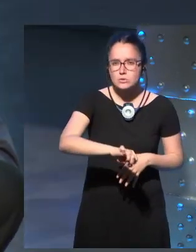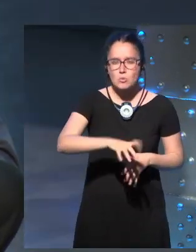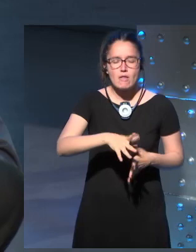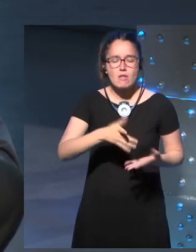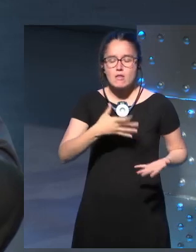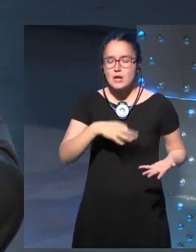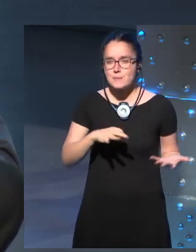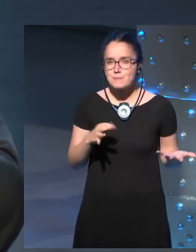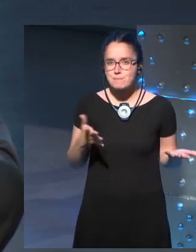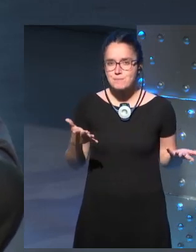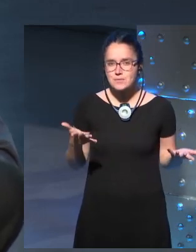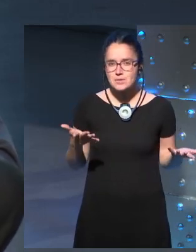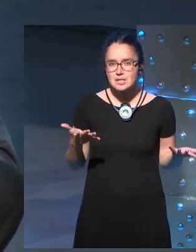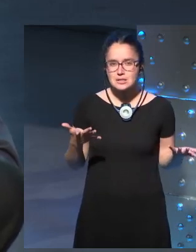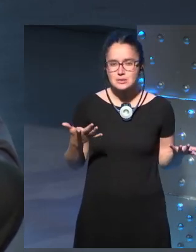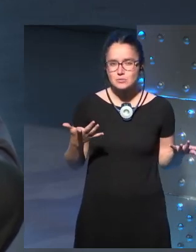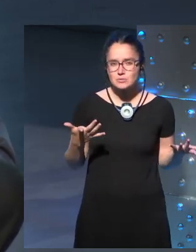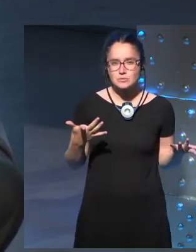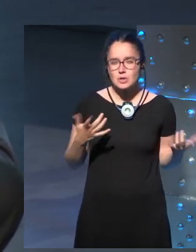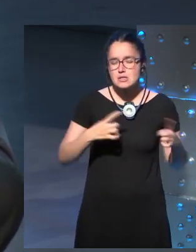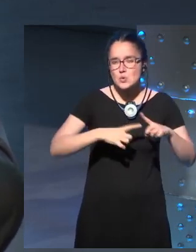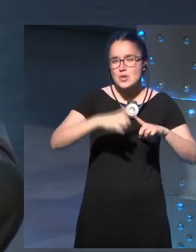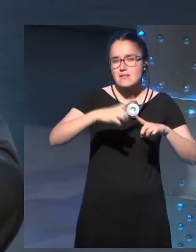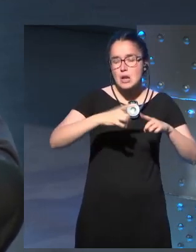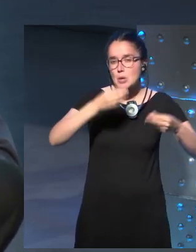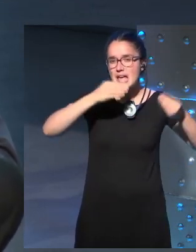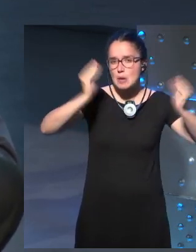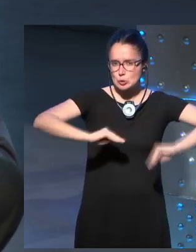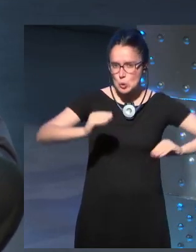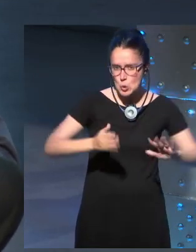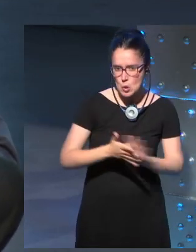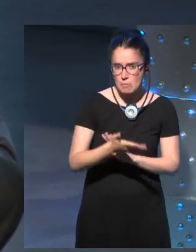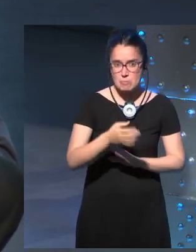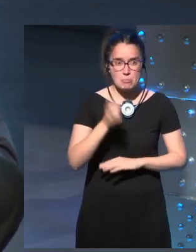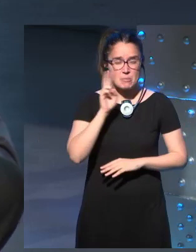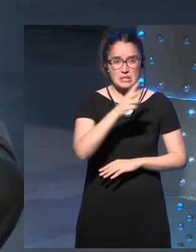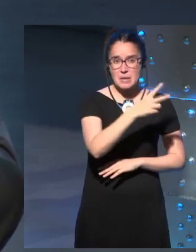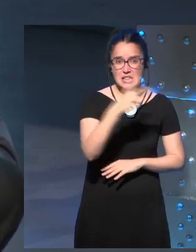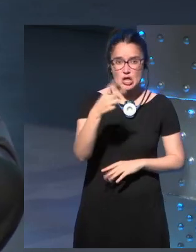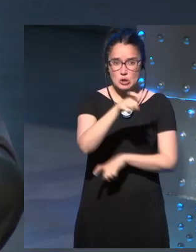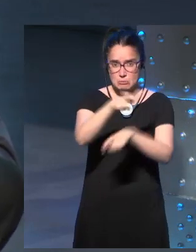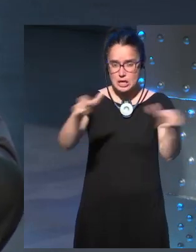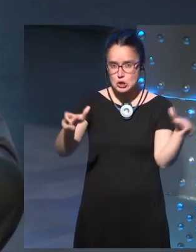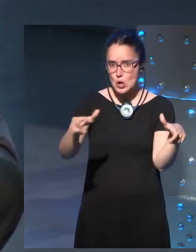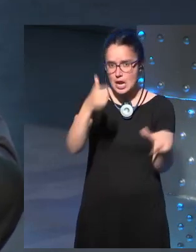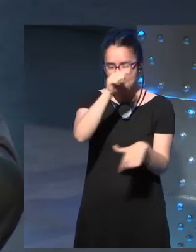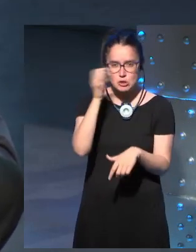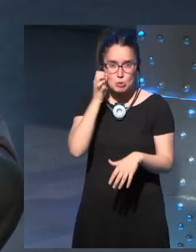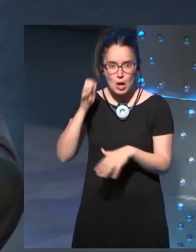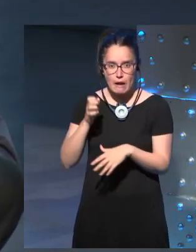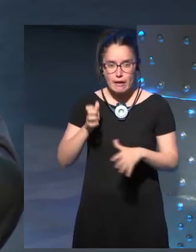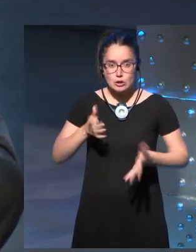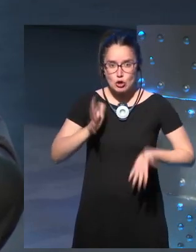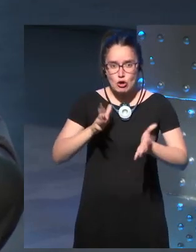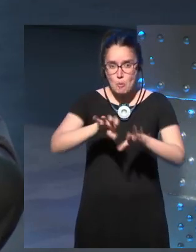to watch 22 men or women in shorts running around after a ball.